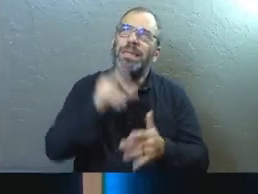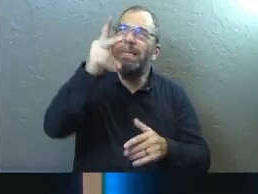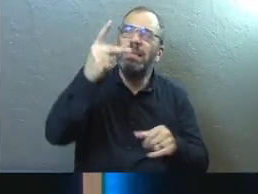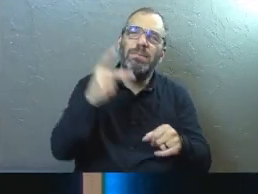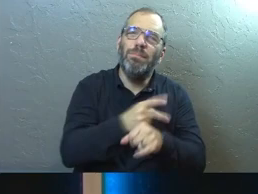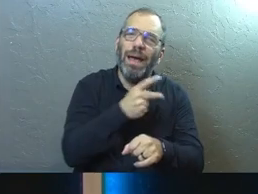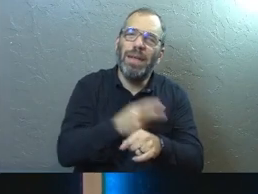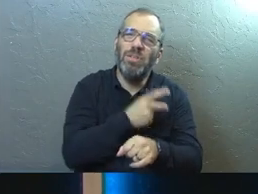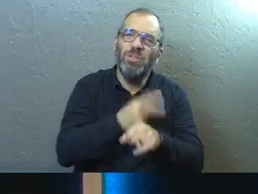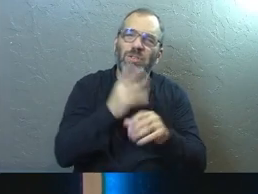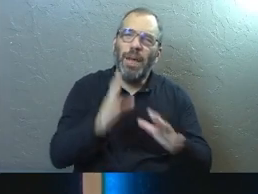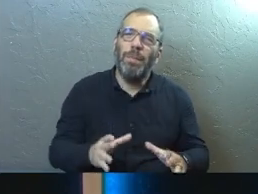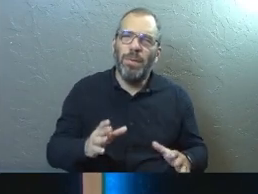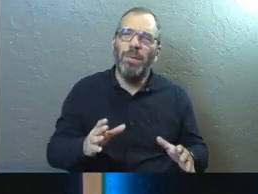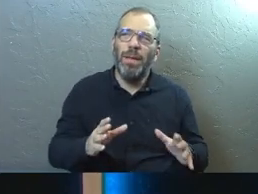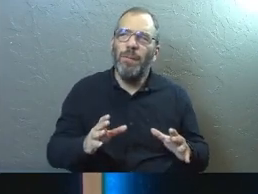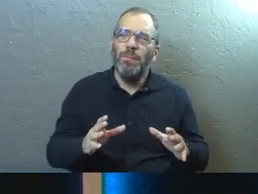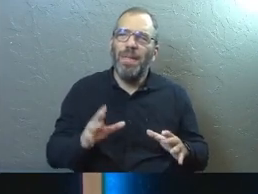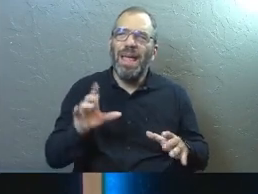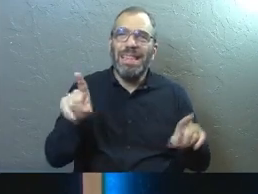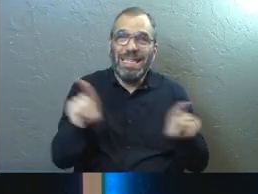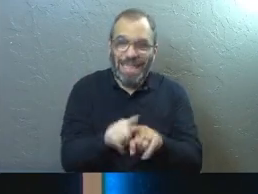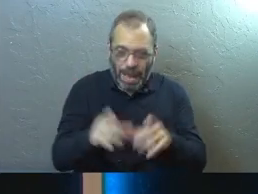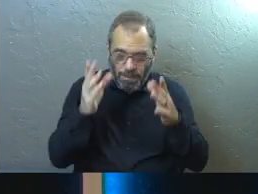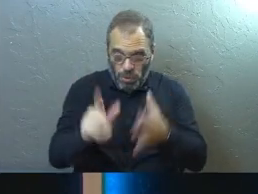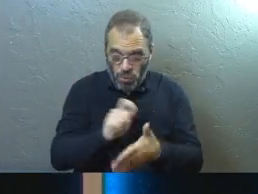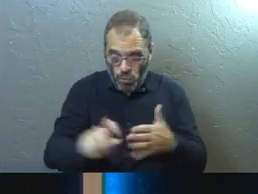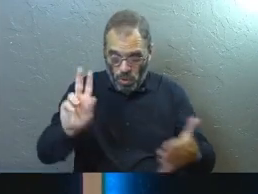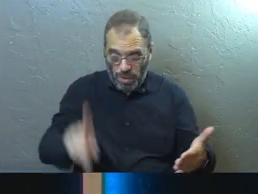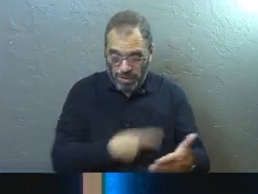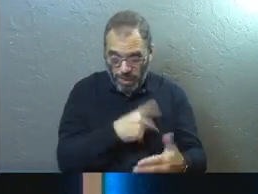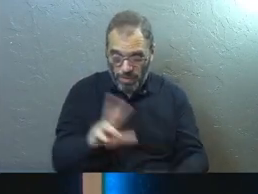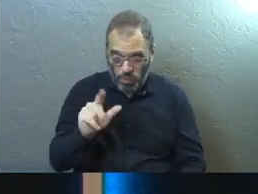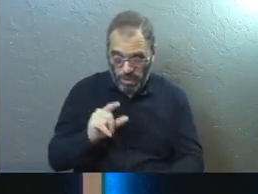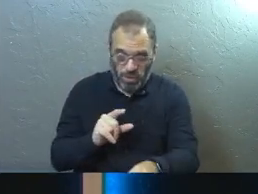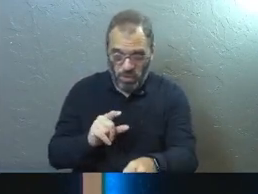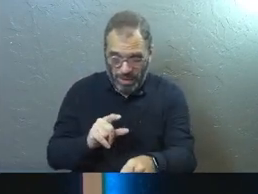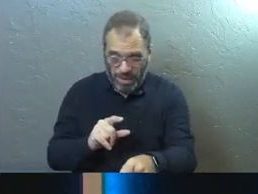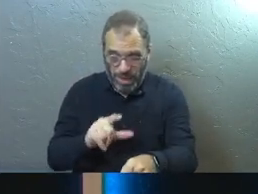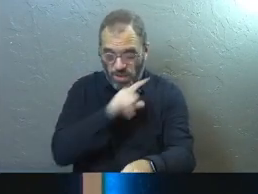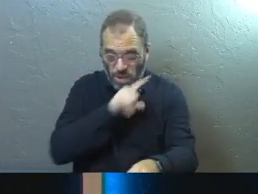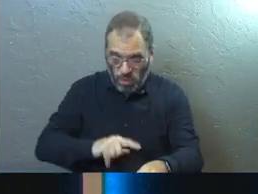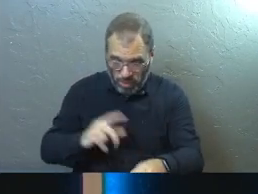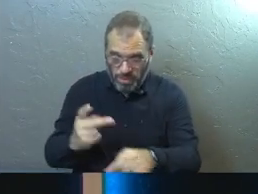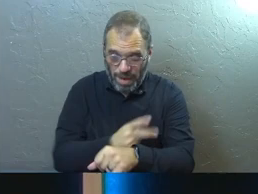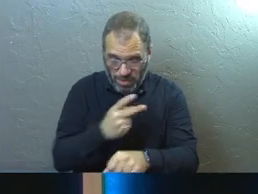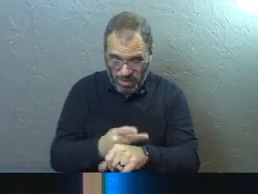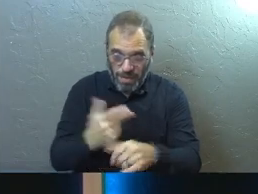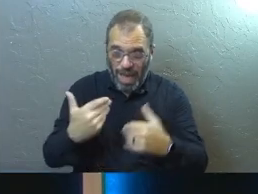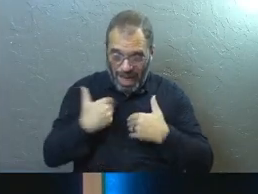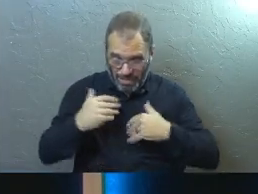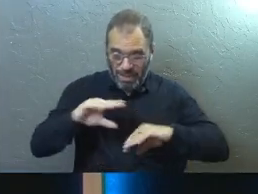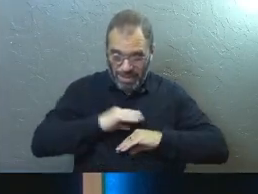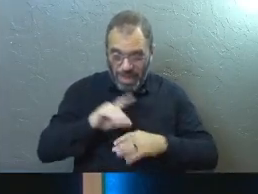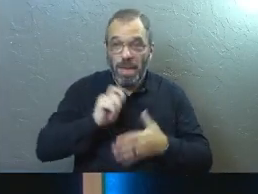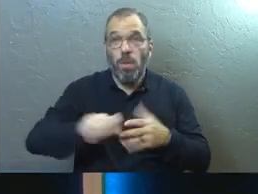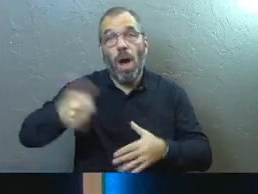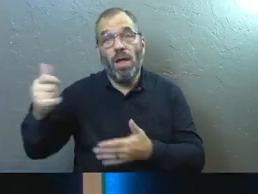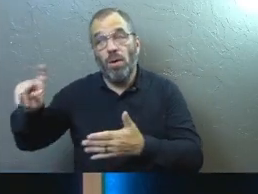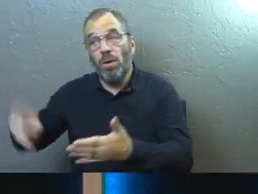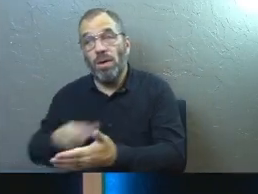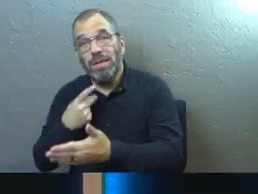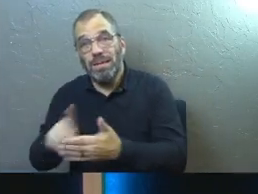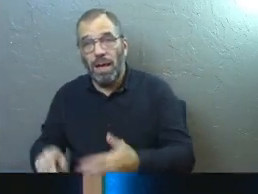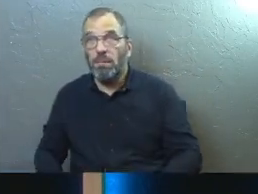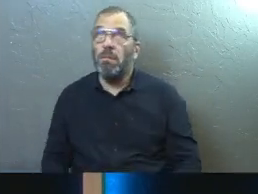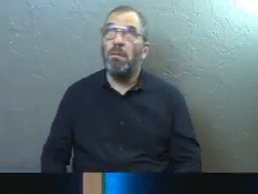shepherd in this? Because what's awesome is the same person that wrote Psalm 23, who said, the Lord is my shepherd, I have everything that I need. He wrote other Psalms